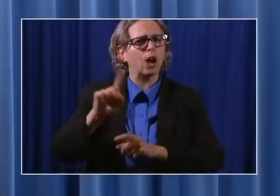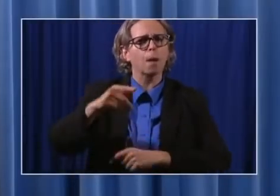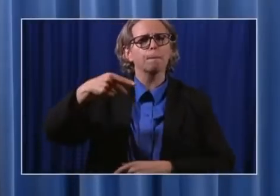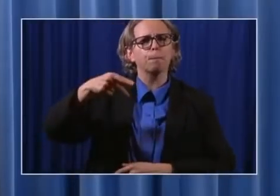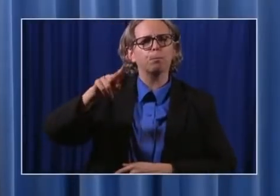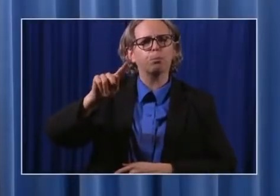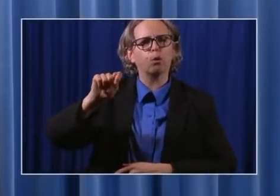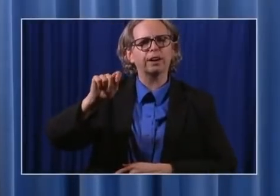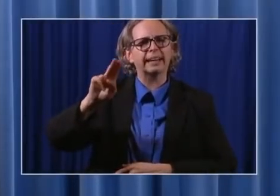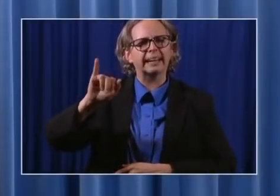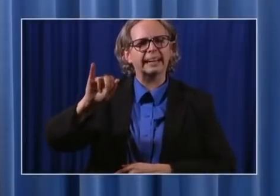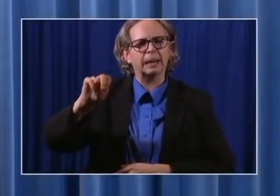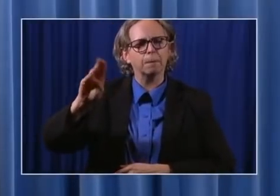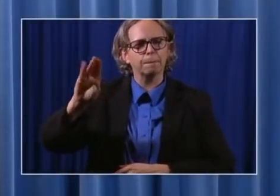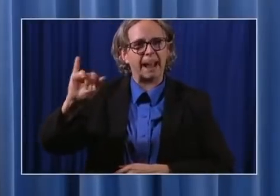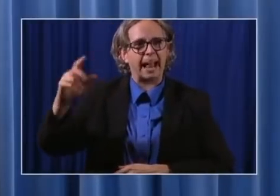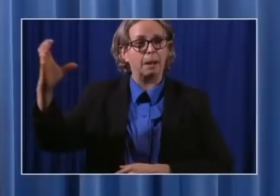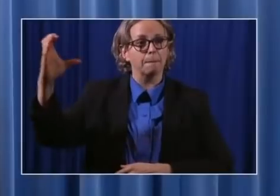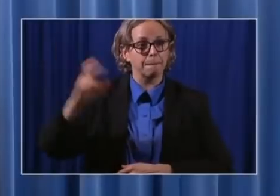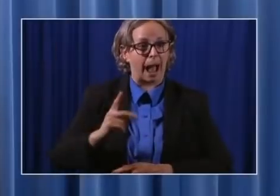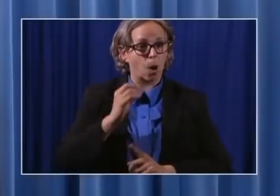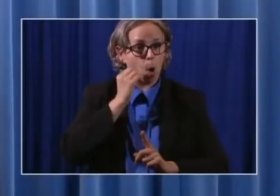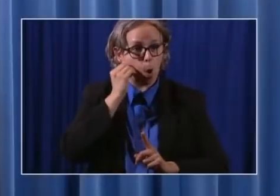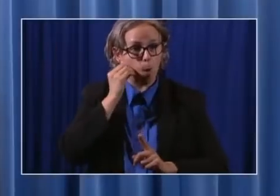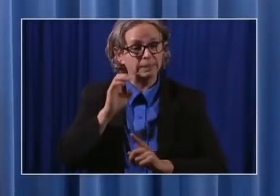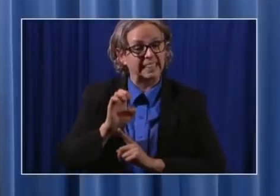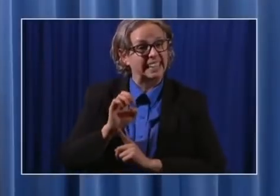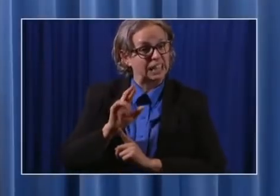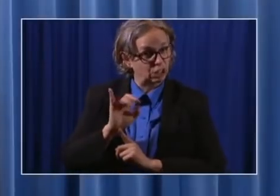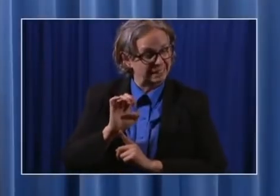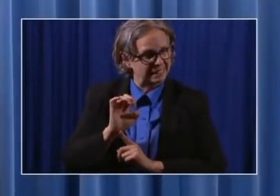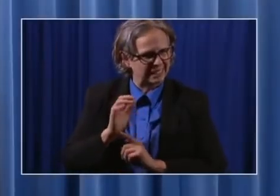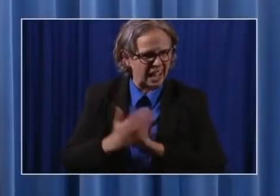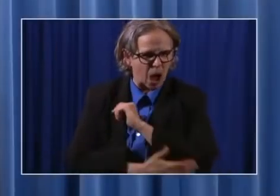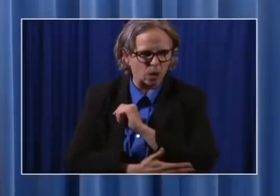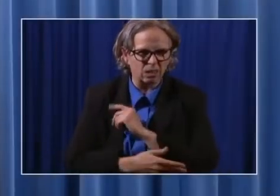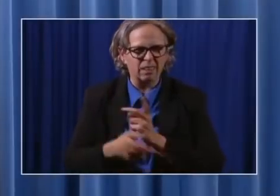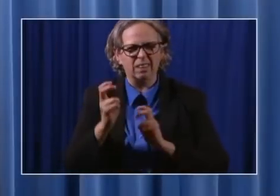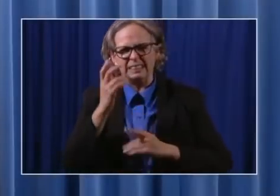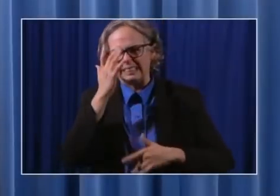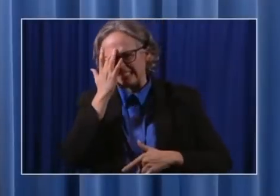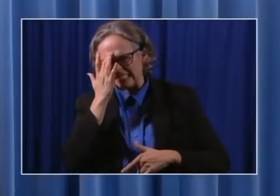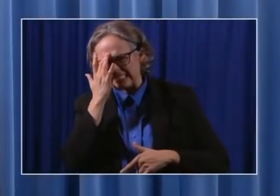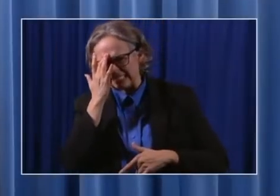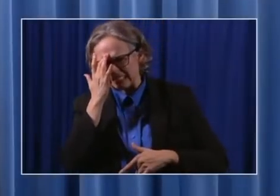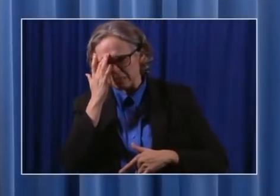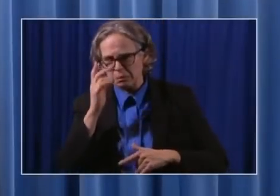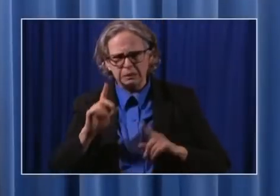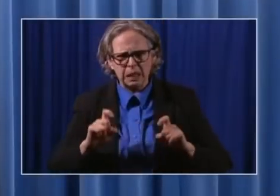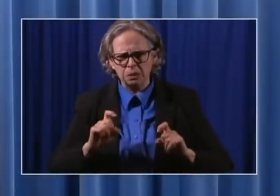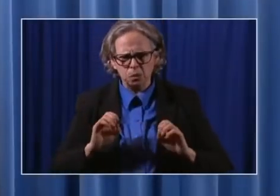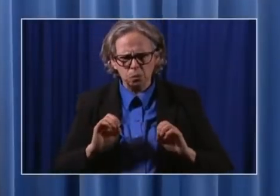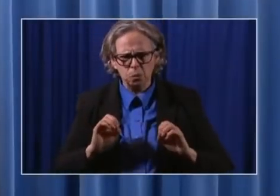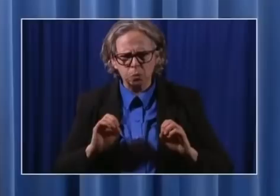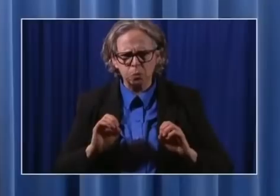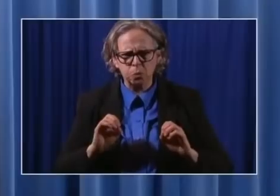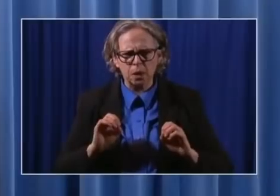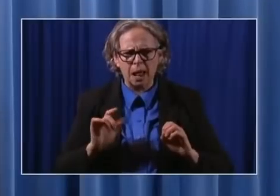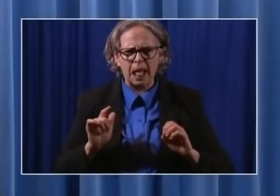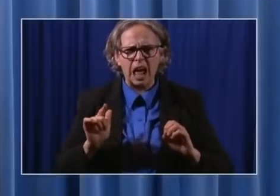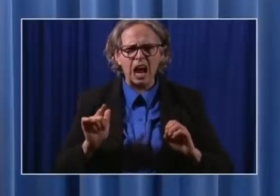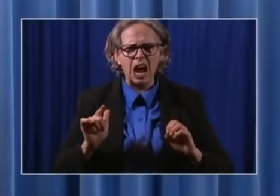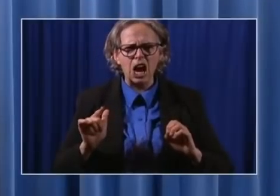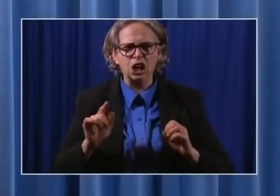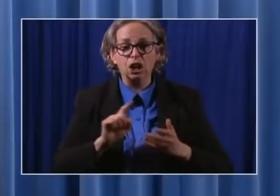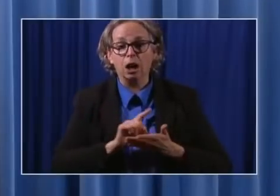well. Didn't get tested, but about a week later, on July 10th, his father, who is a football coach at a local high